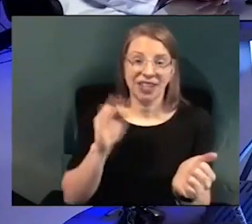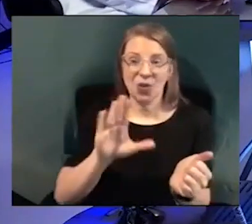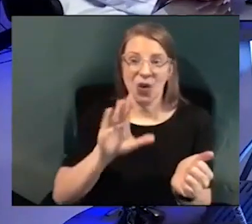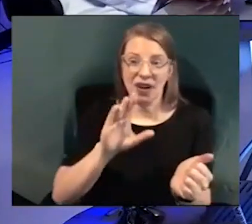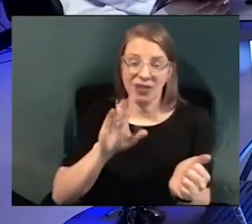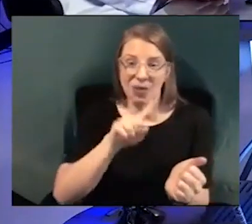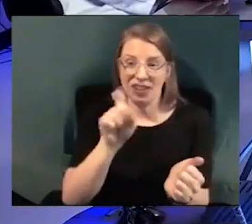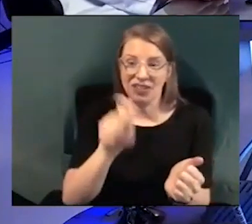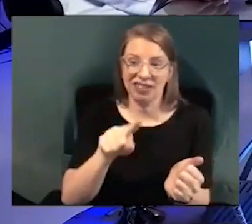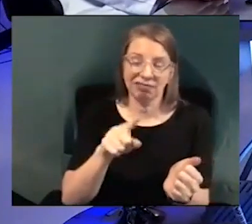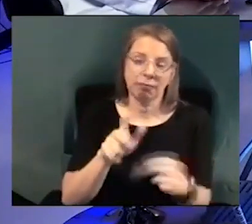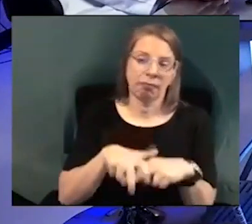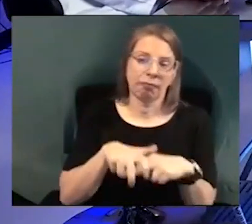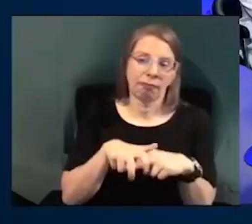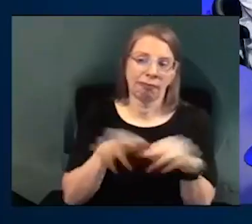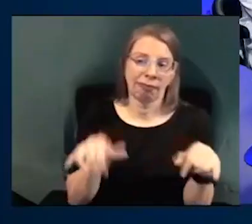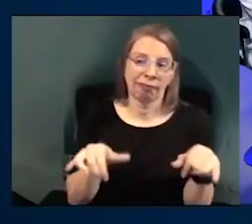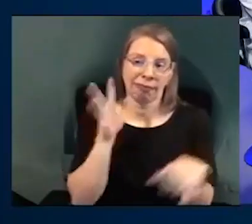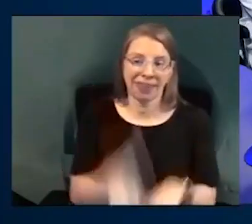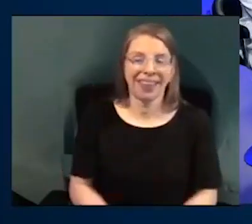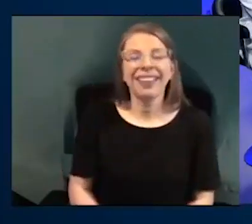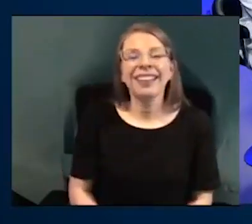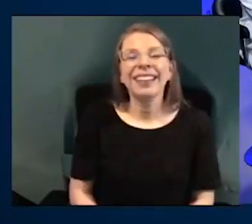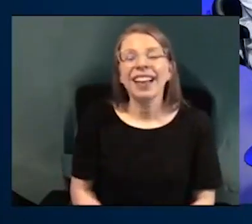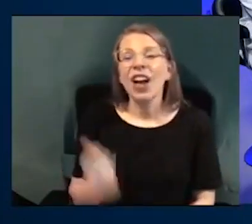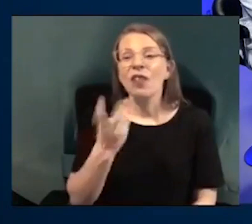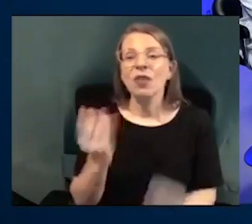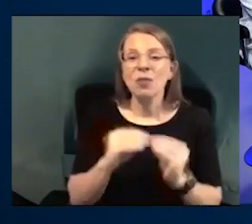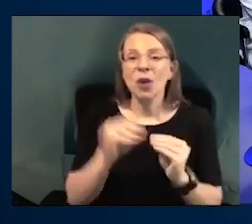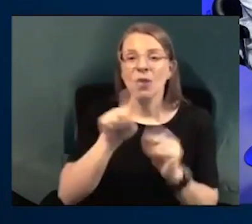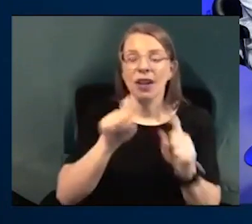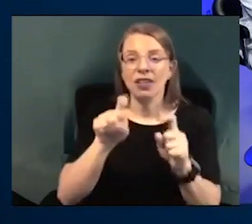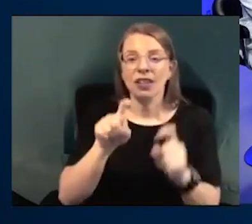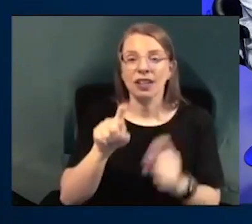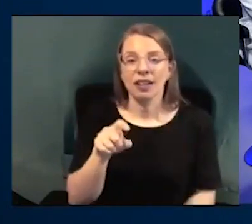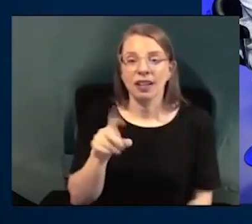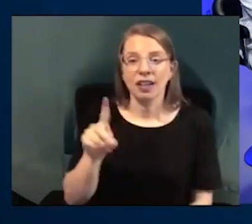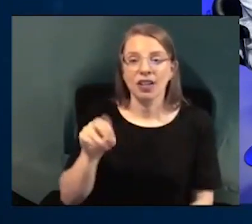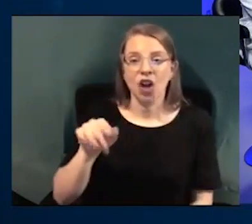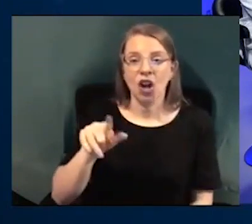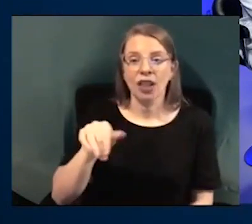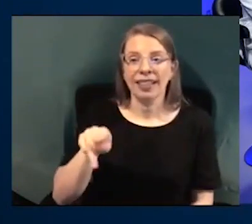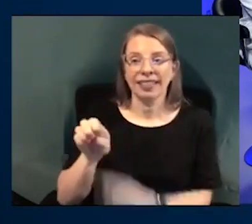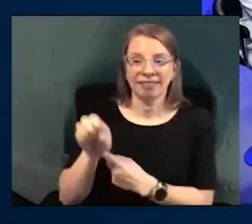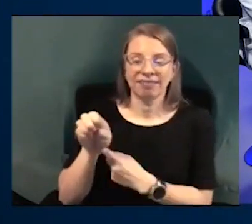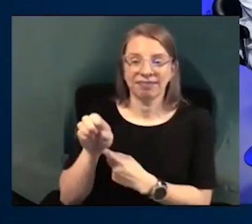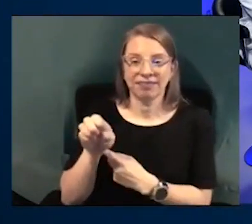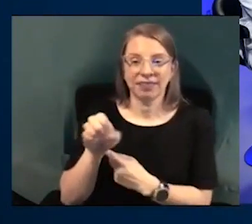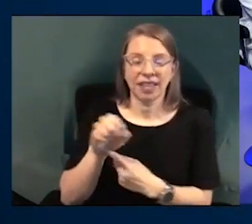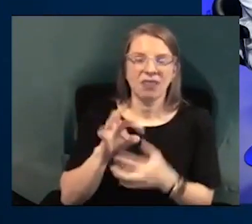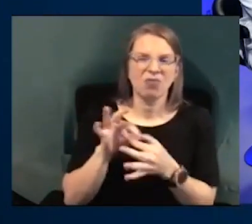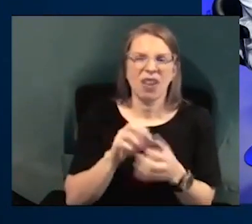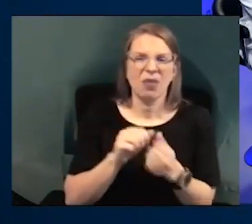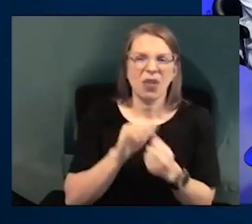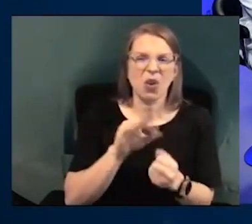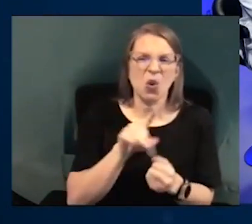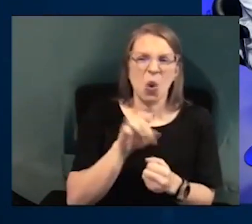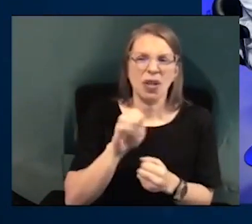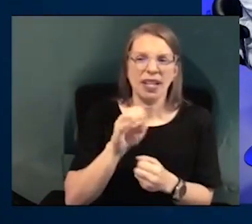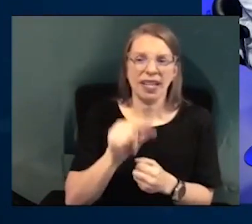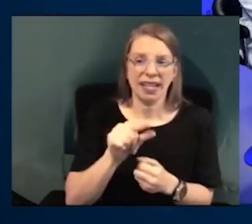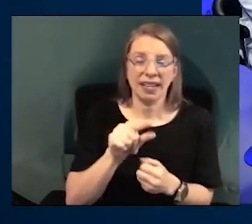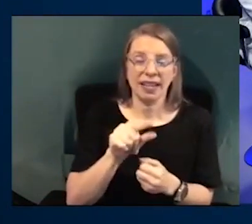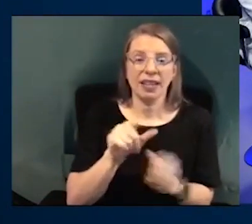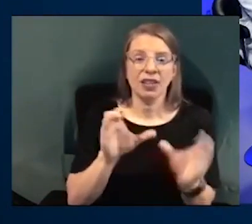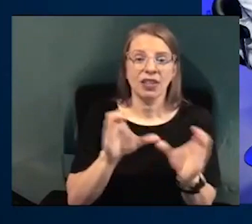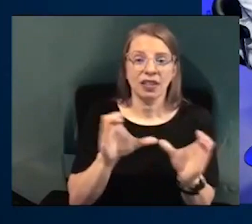Couple of more questions? Please. All right. Darlene, this might get into an opportunity to talk about coding and certification because she says common sense ought to tell